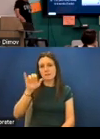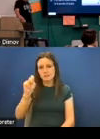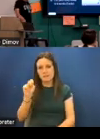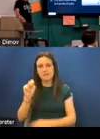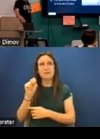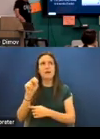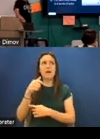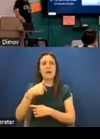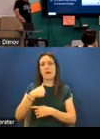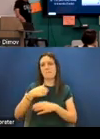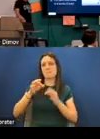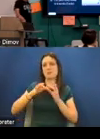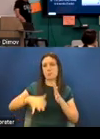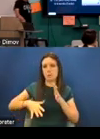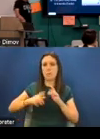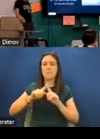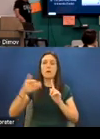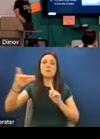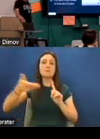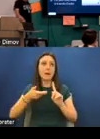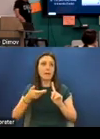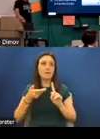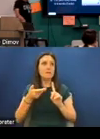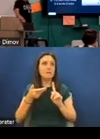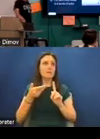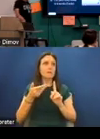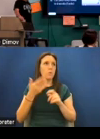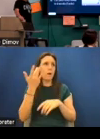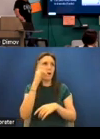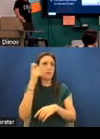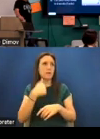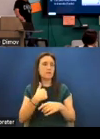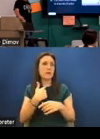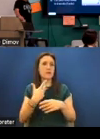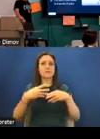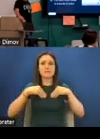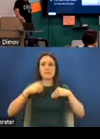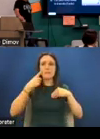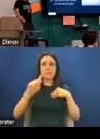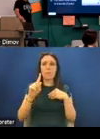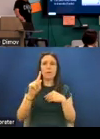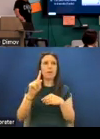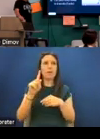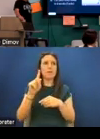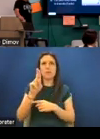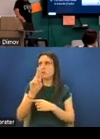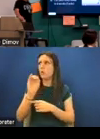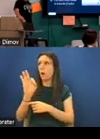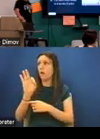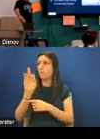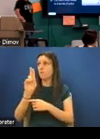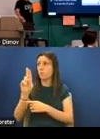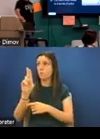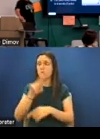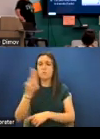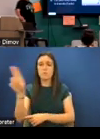I'm currently an interpreter, but was invited to come because I just got accepted to the UV Master's program. Awesome. The graduate. You are